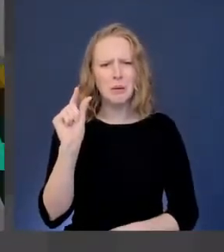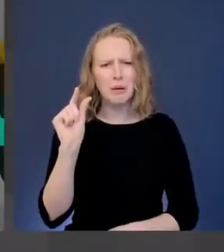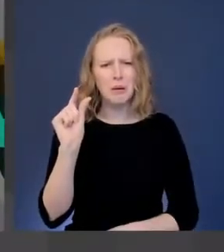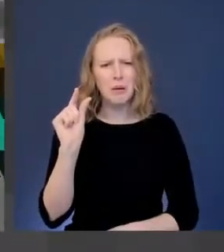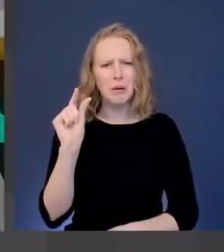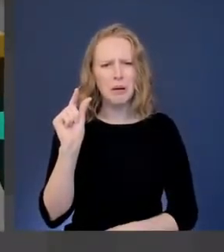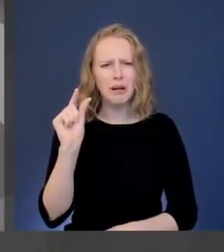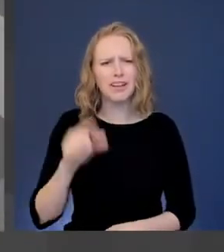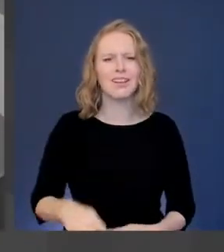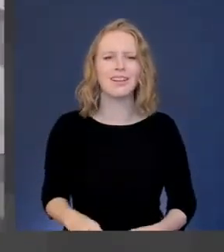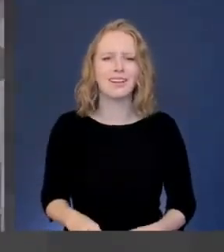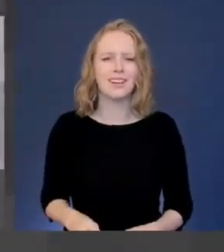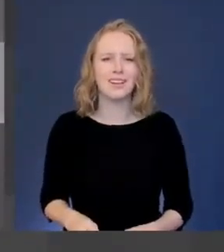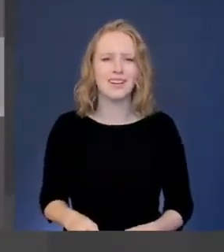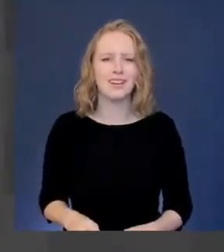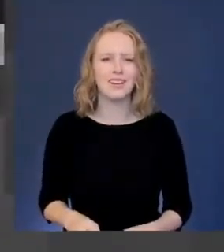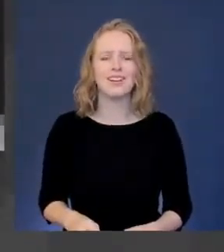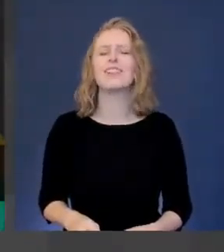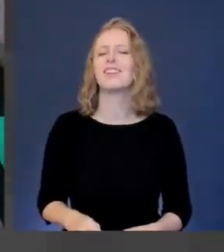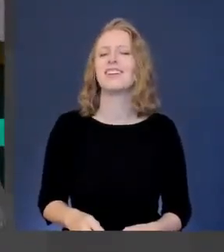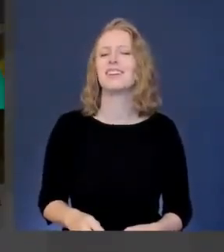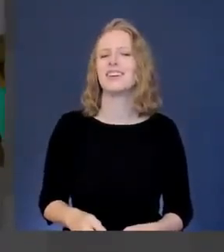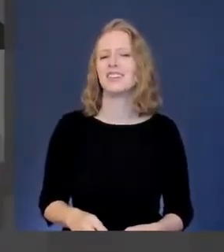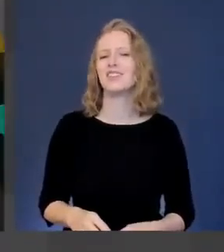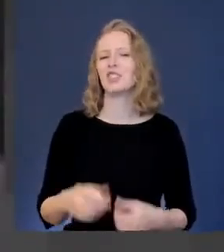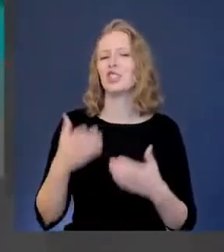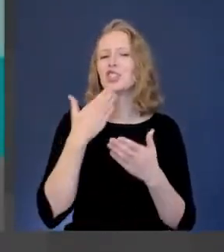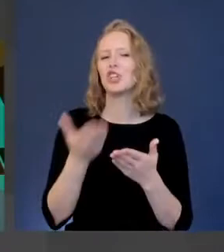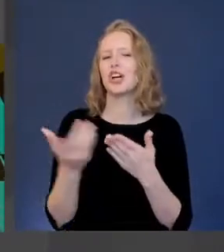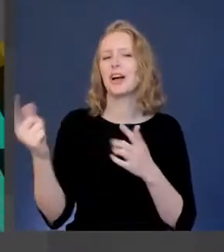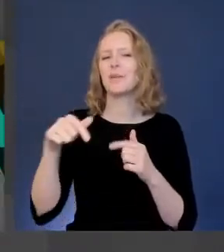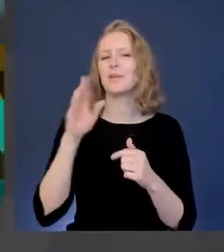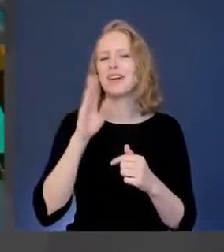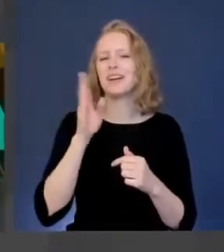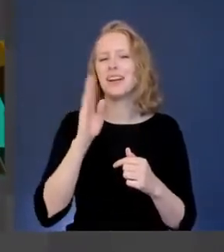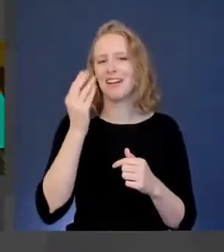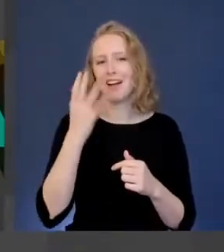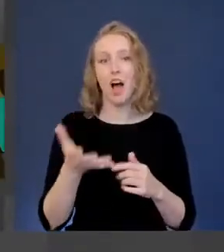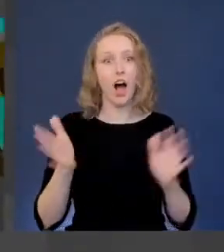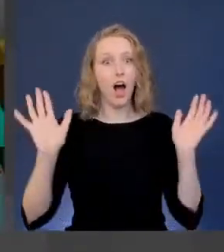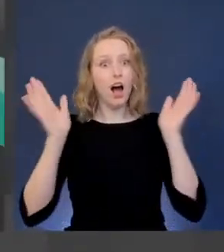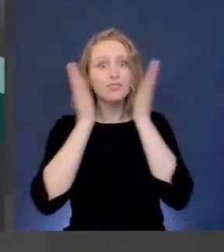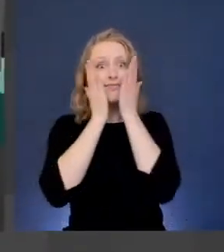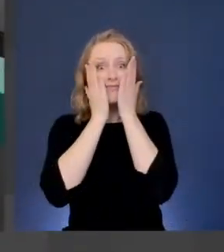got some good stuff coming, I Mac. do? Yep. Oh,